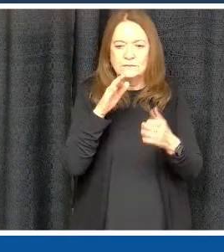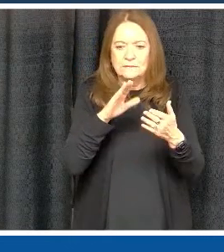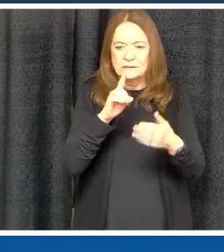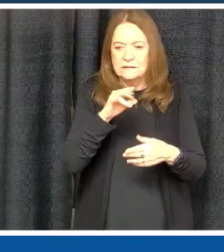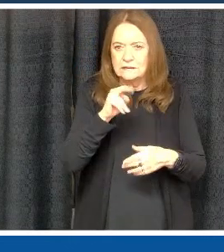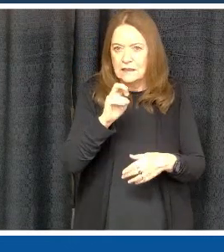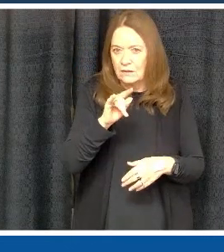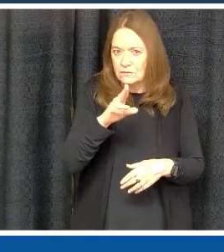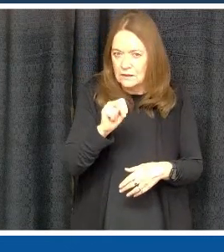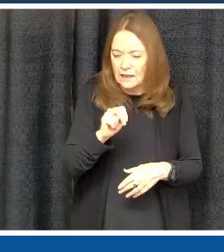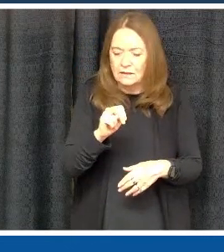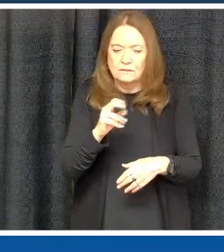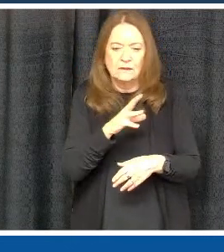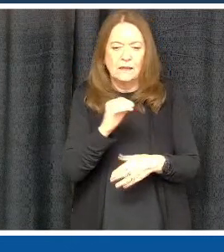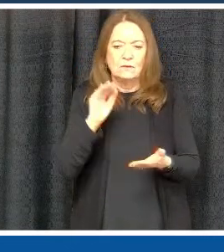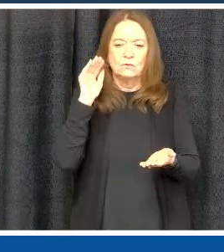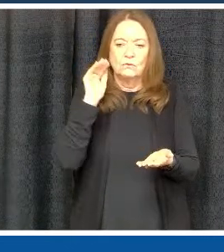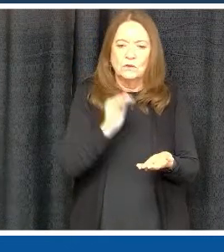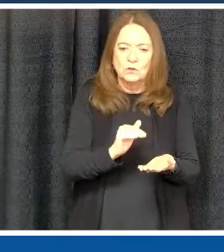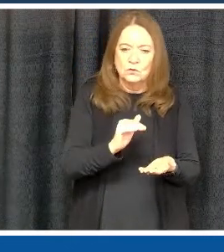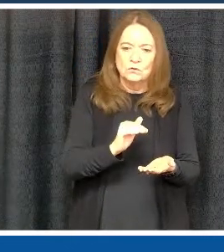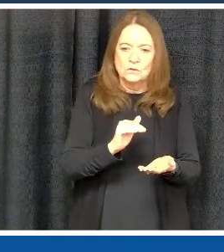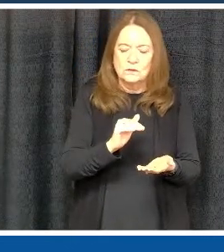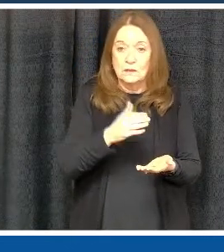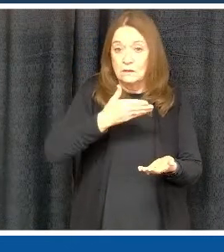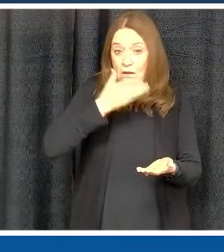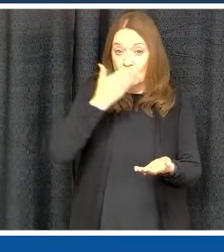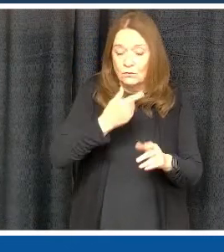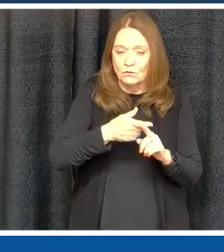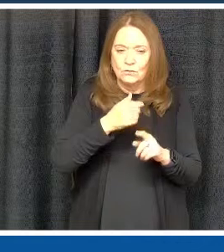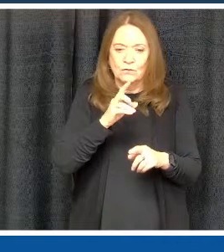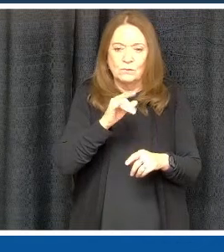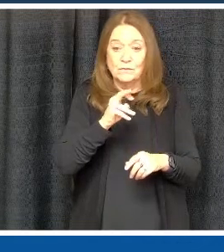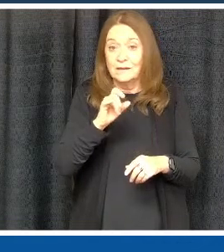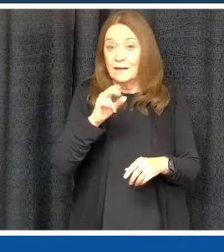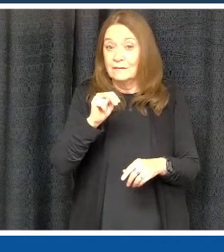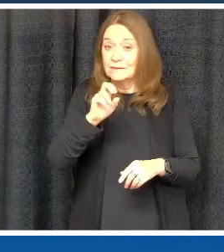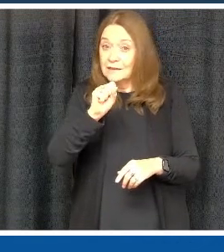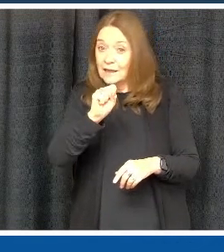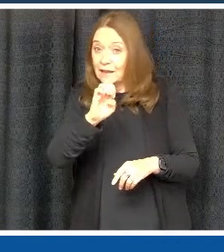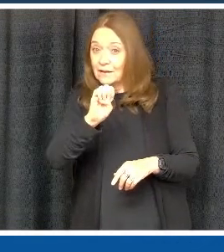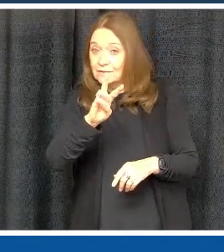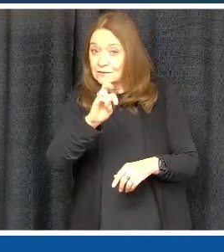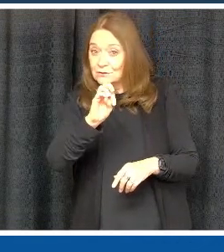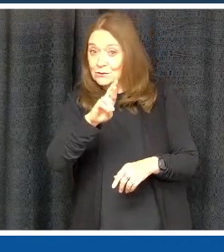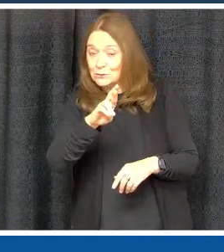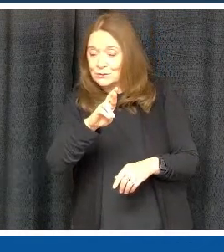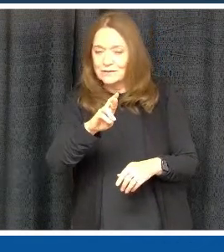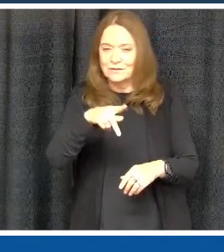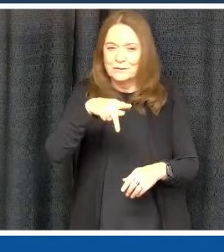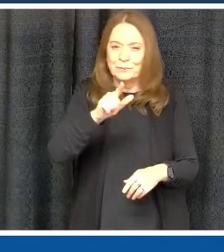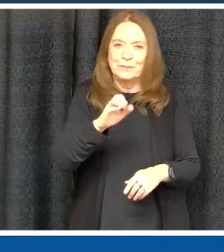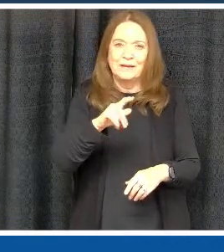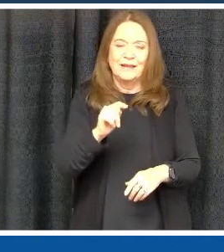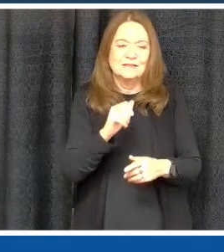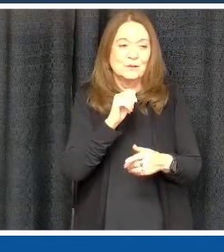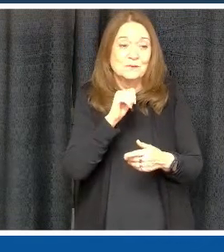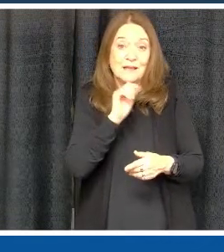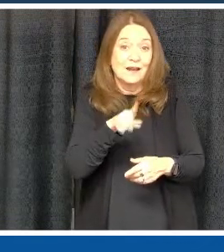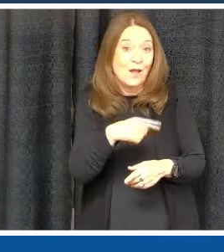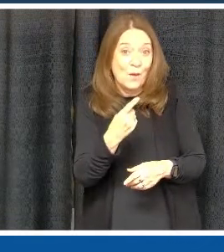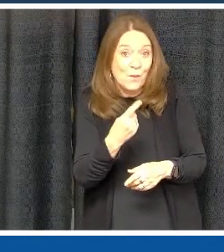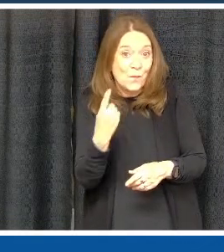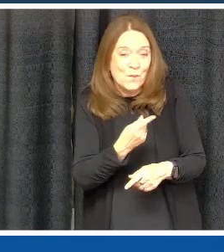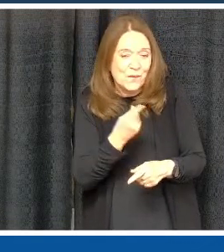downtown, to even reducing the odor from the downtown sewer plant. So this comprehensive plan isn't always just about land